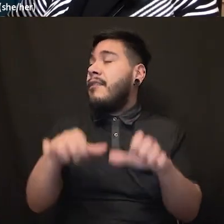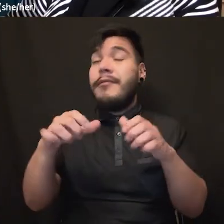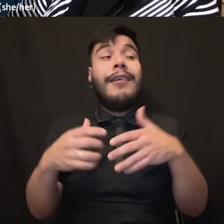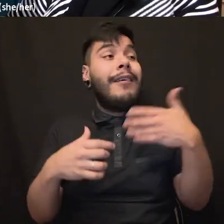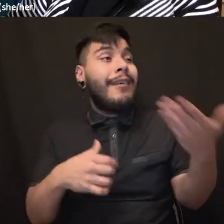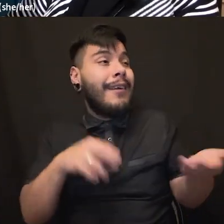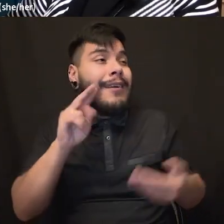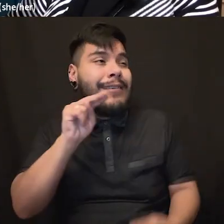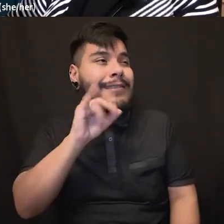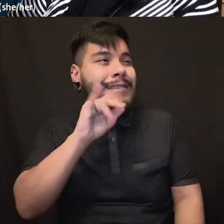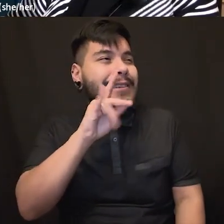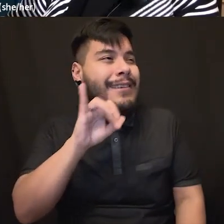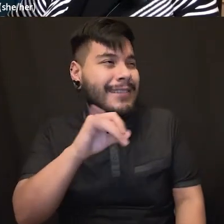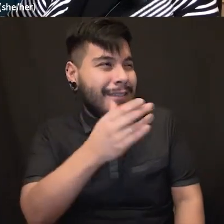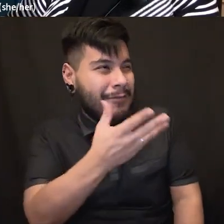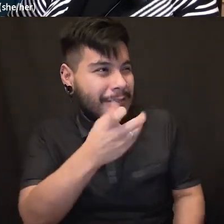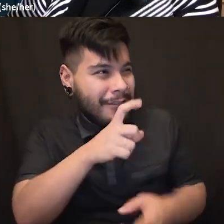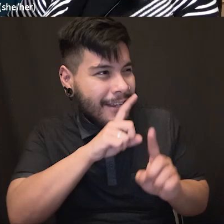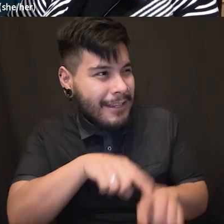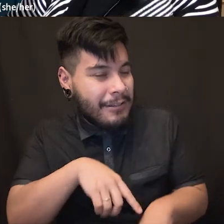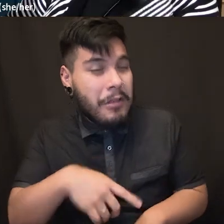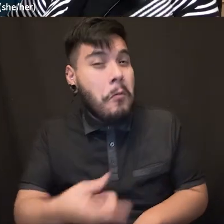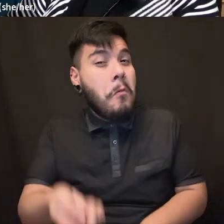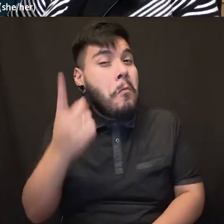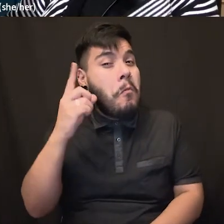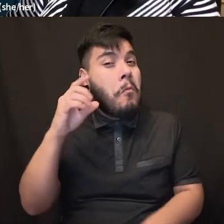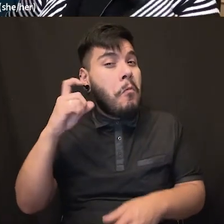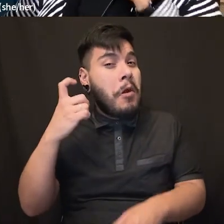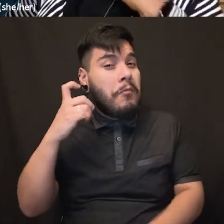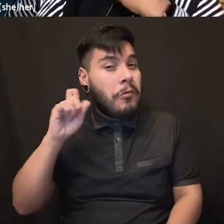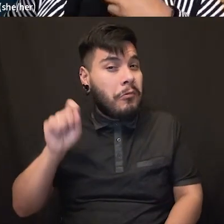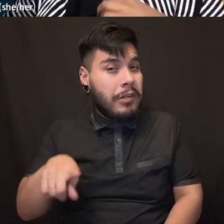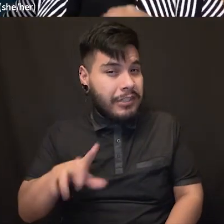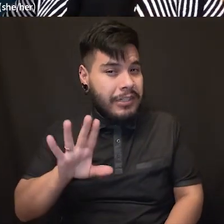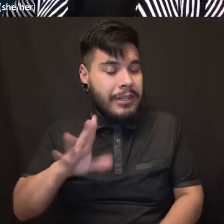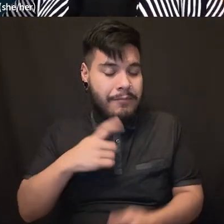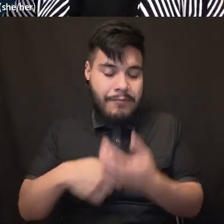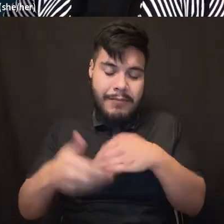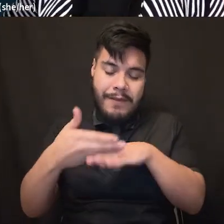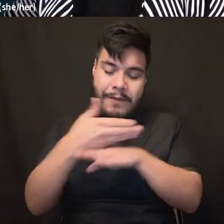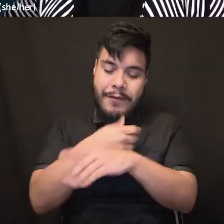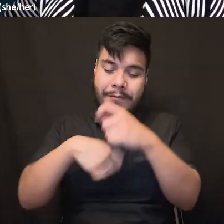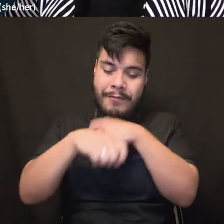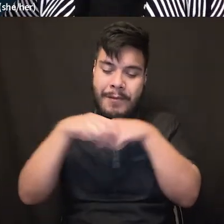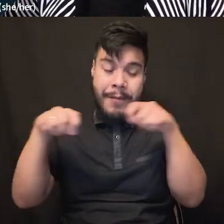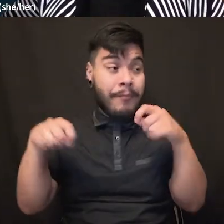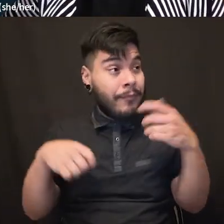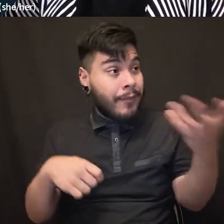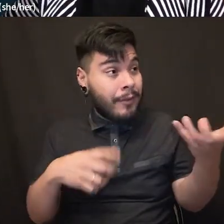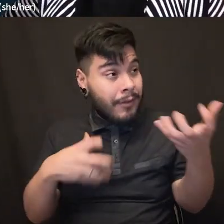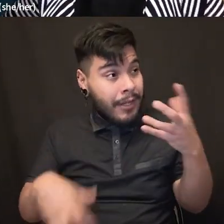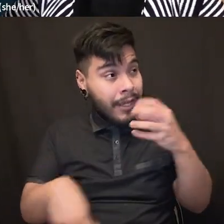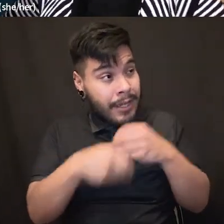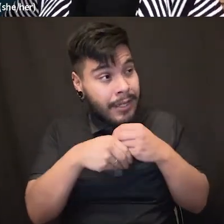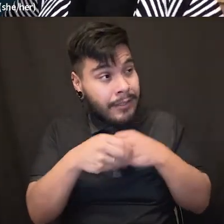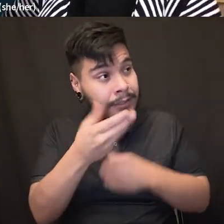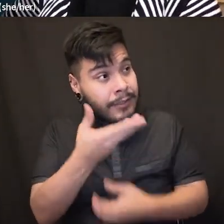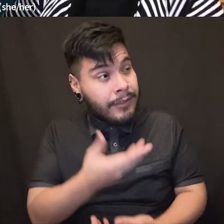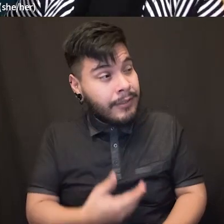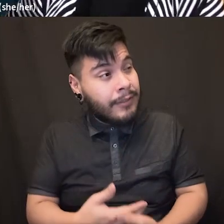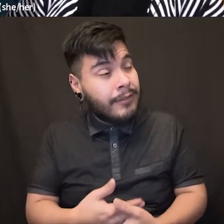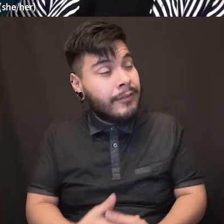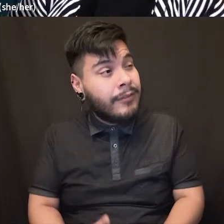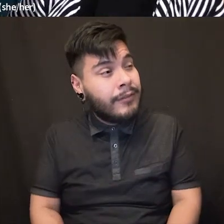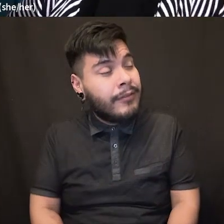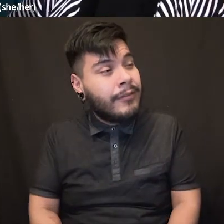you answer that. And then we have one more question from the audience I'll give y'all before we wrap up. Did you want to add anything to what Chris shared